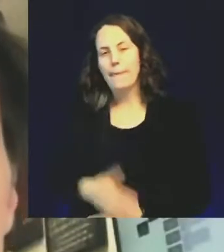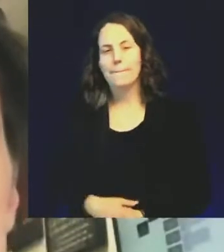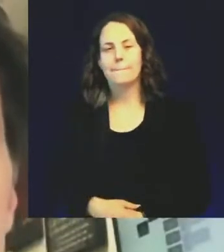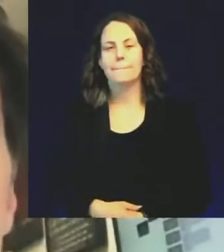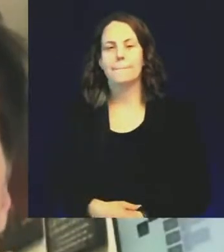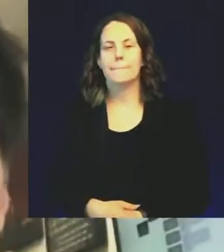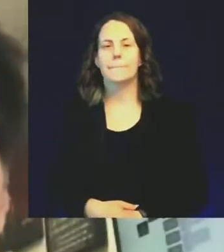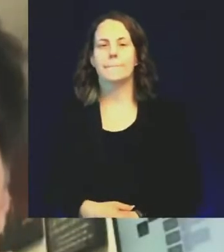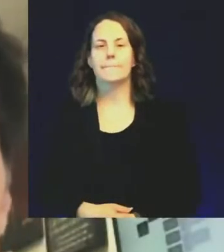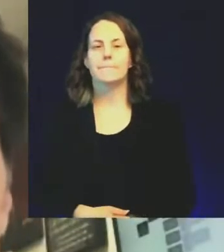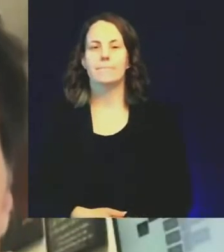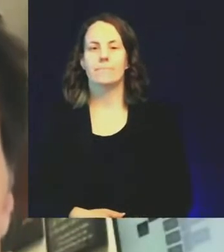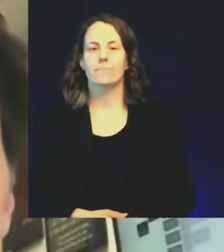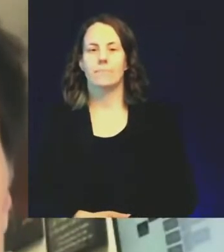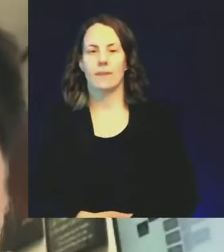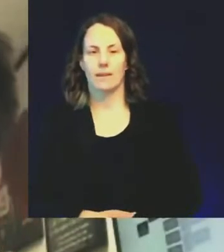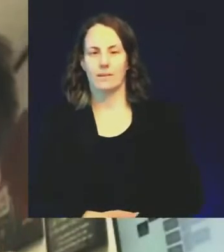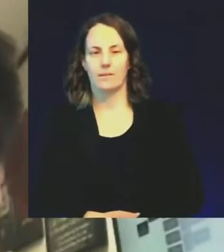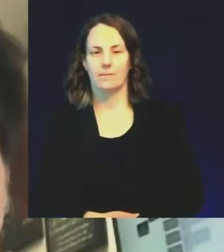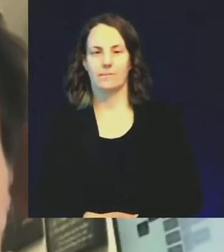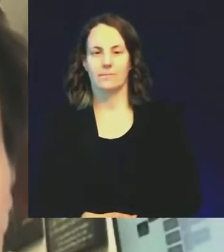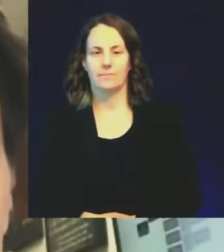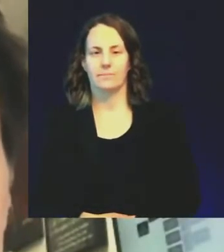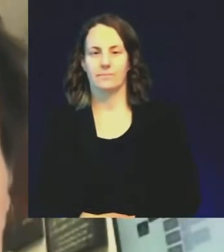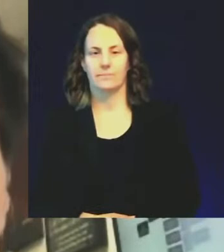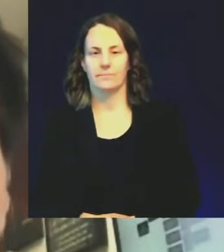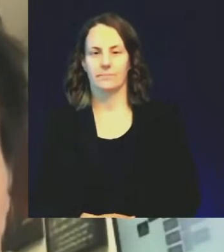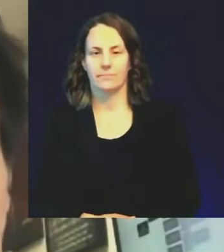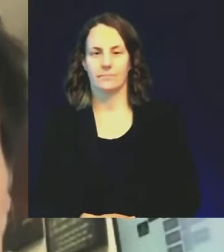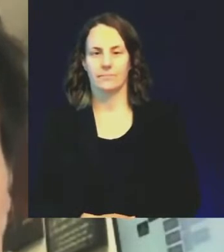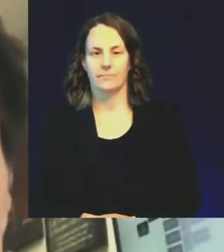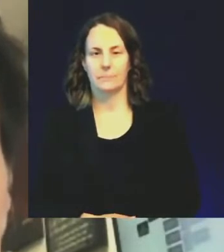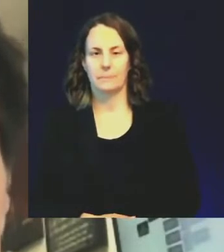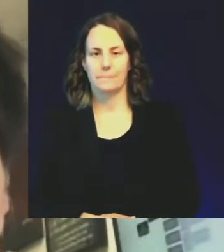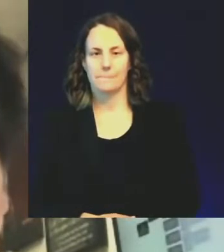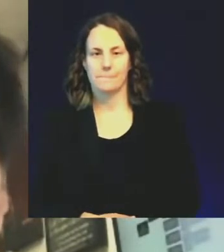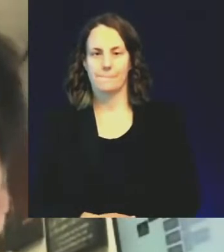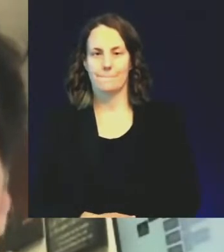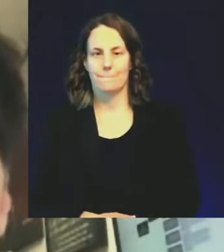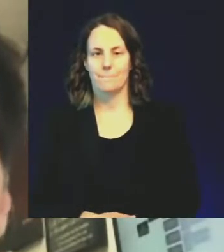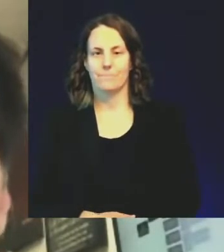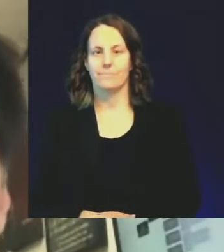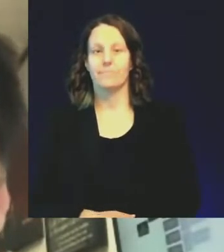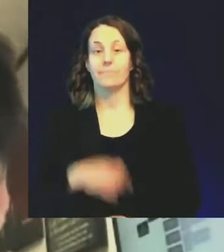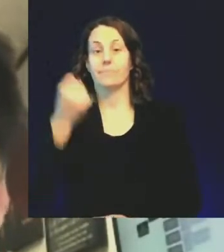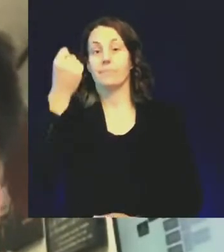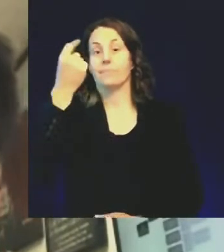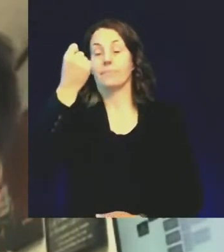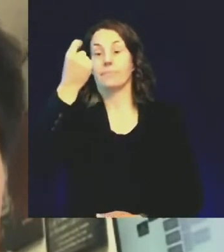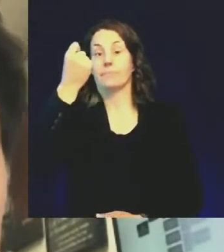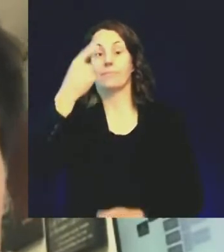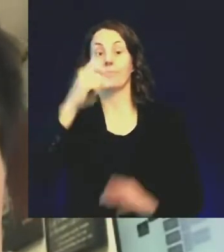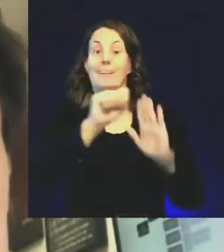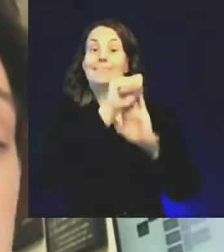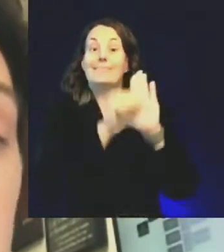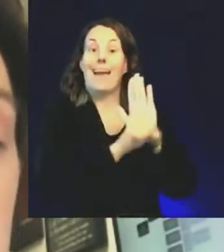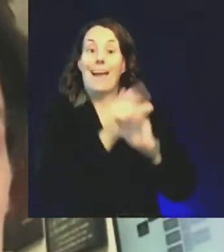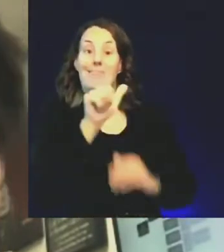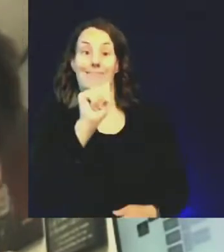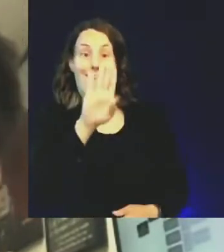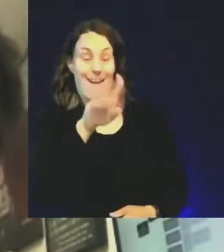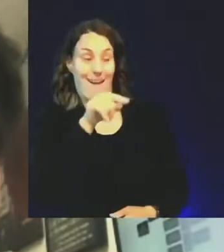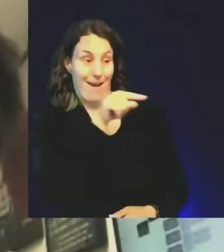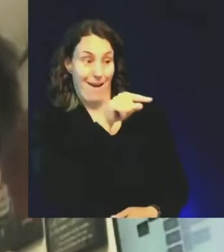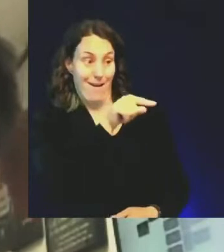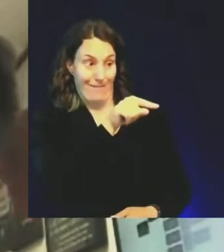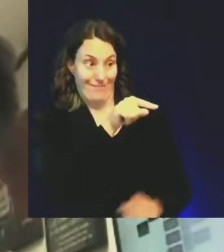at our state lab for diagnosis, meaning all of the specimens that get sent to the state lab for the PCR test